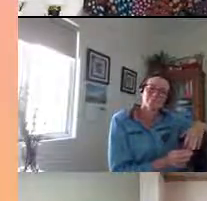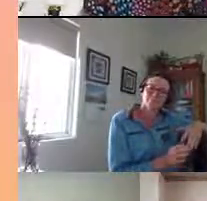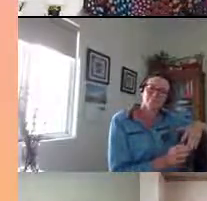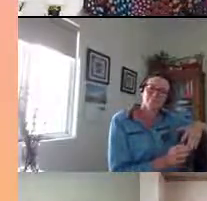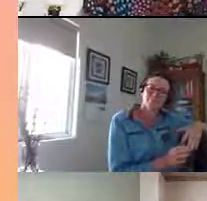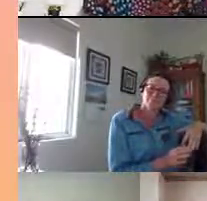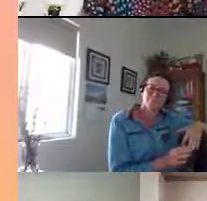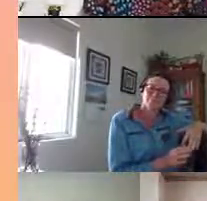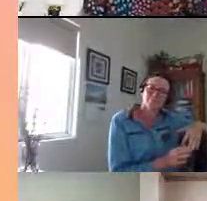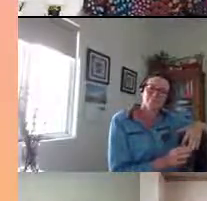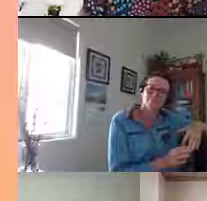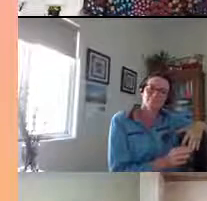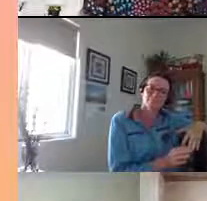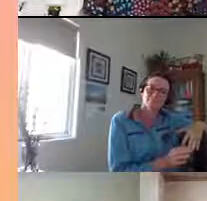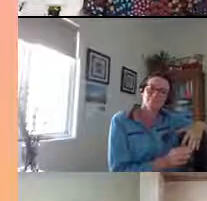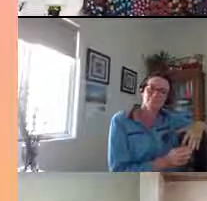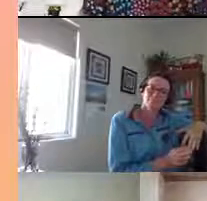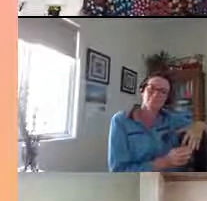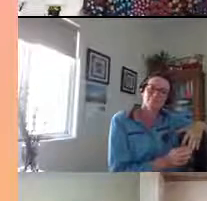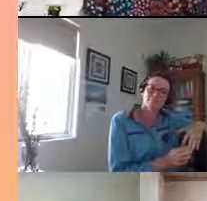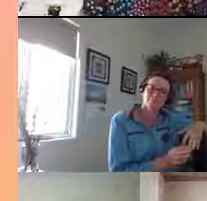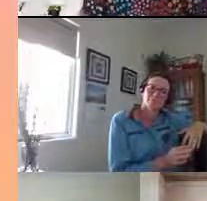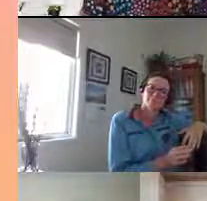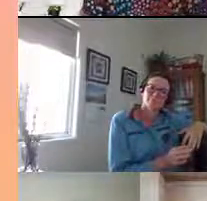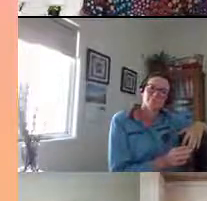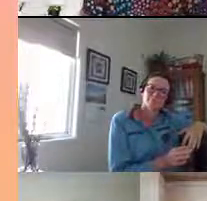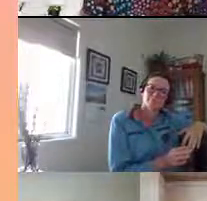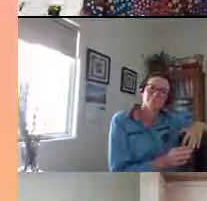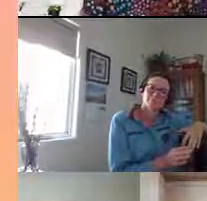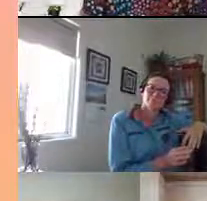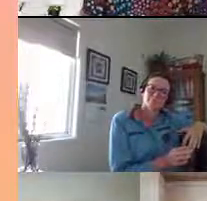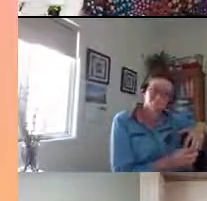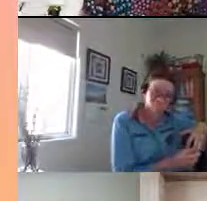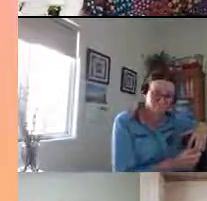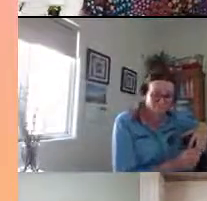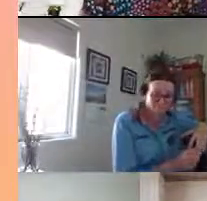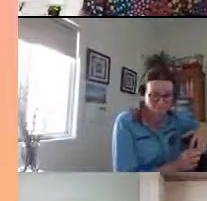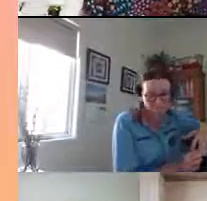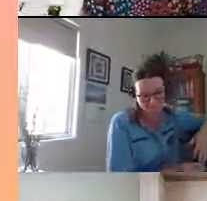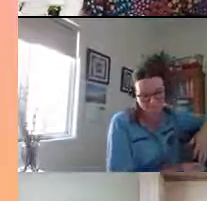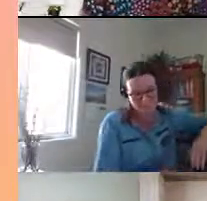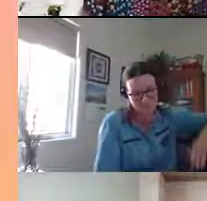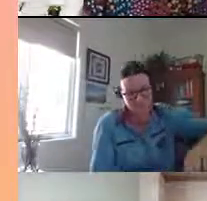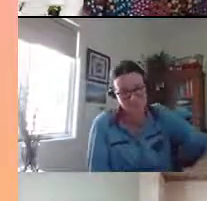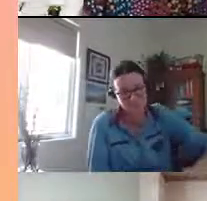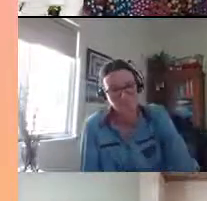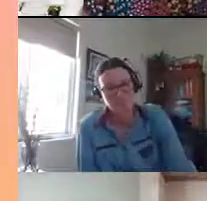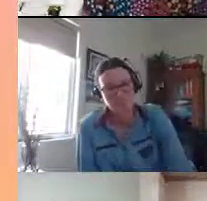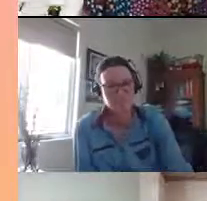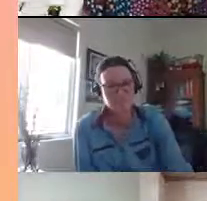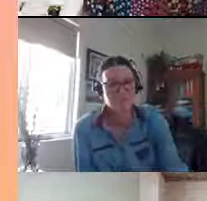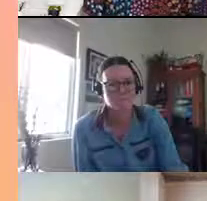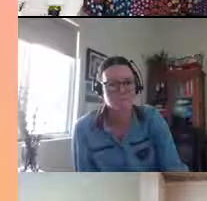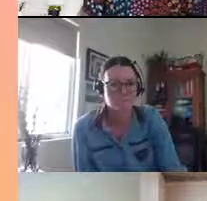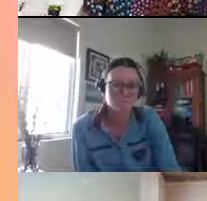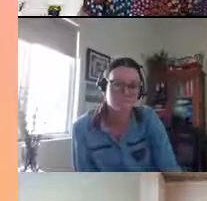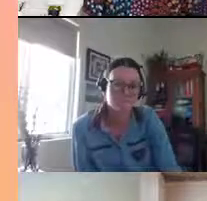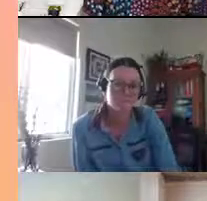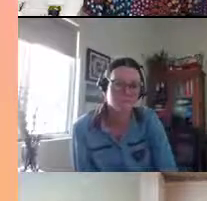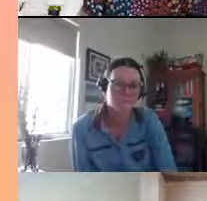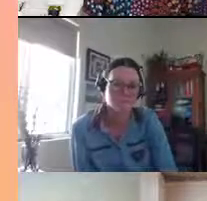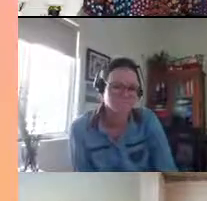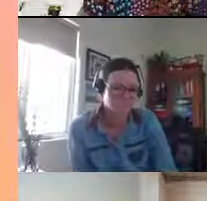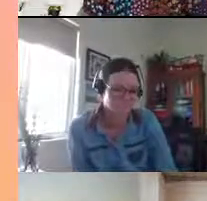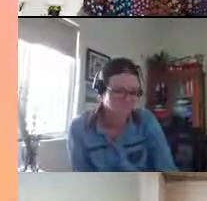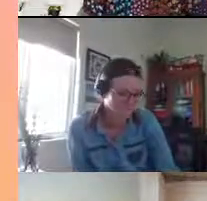serve energy innovators such as yourselves. Really interesting to hear from you guys about the projects you're working on and these trials. Really